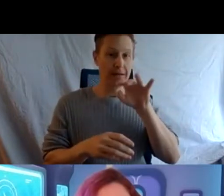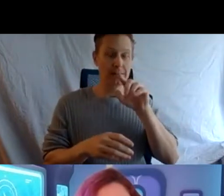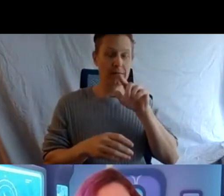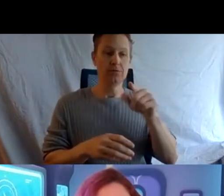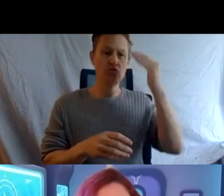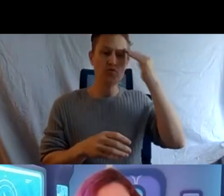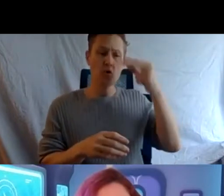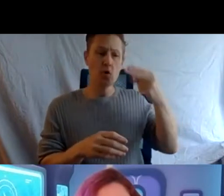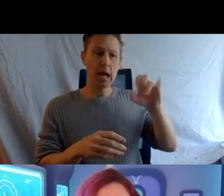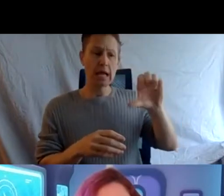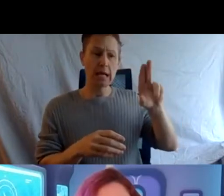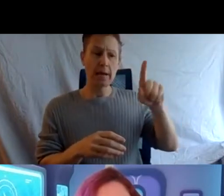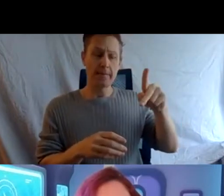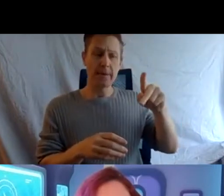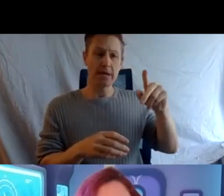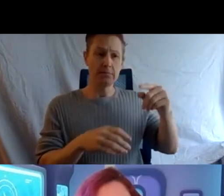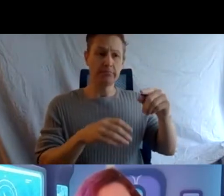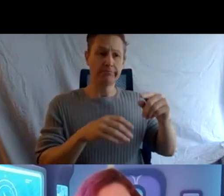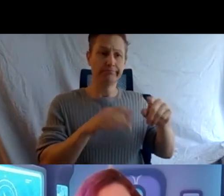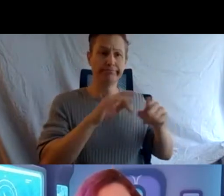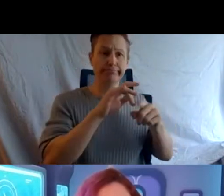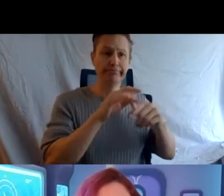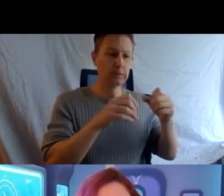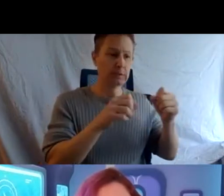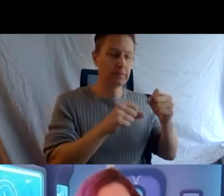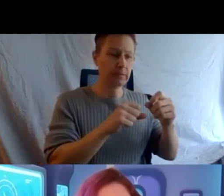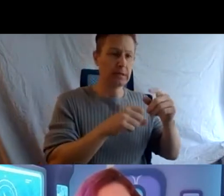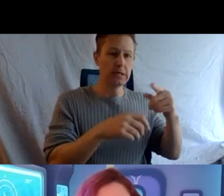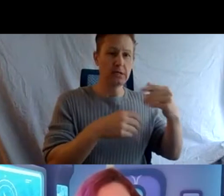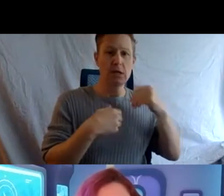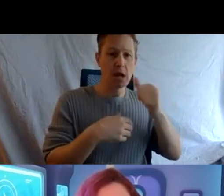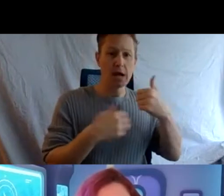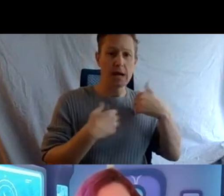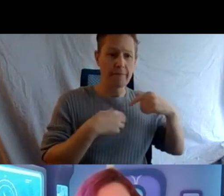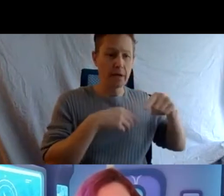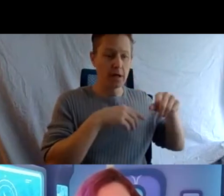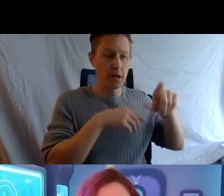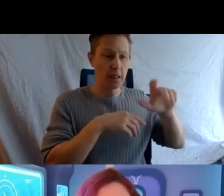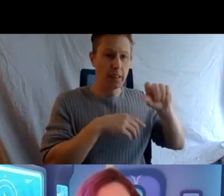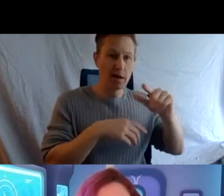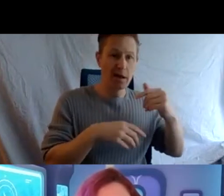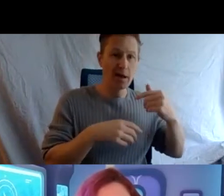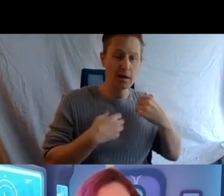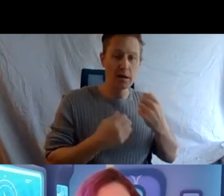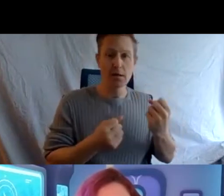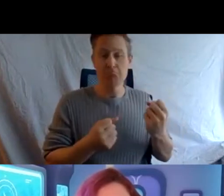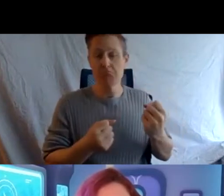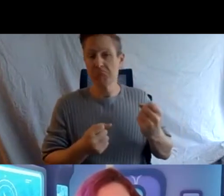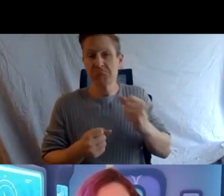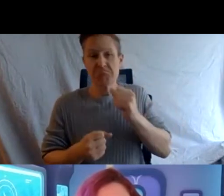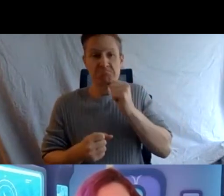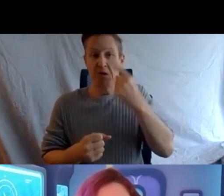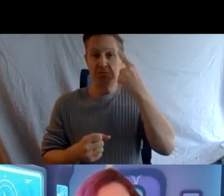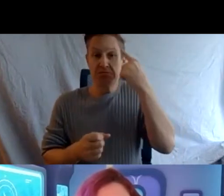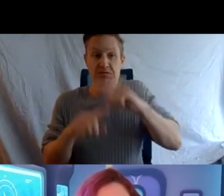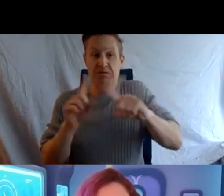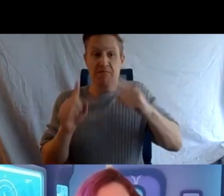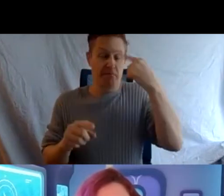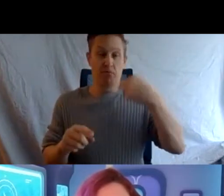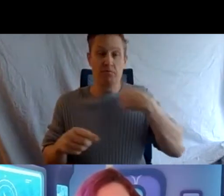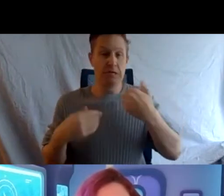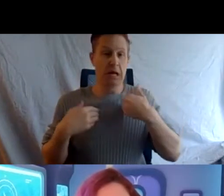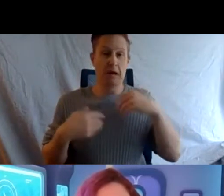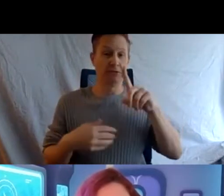characters are amputees. So it didn't even occur to me that there was anything different about having a differently abled character on the